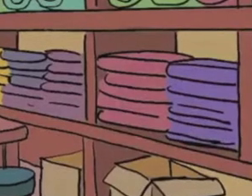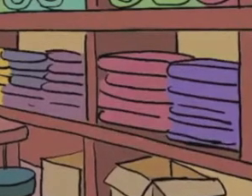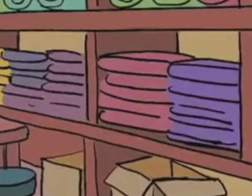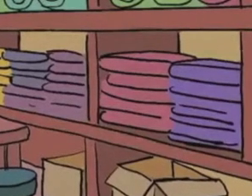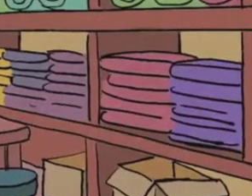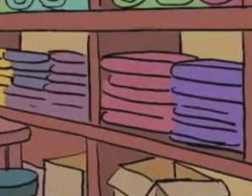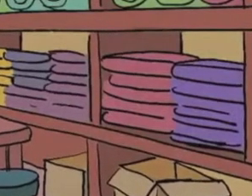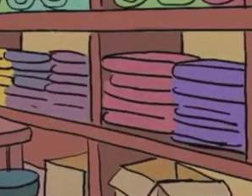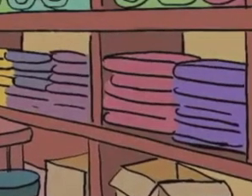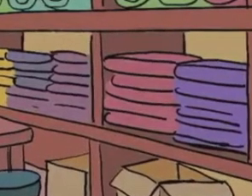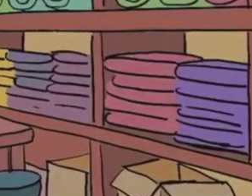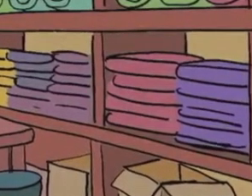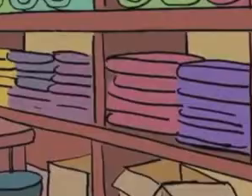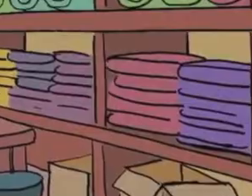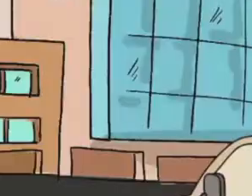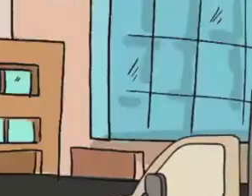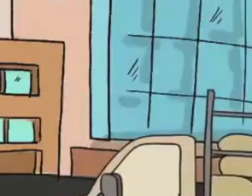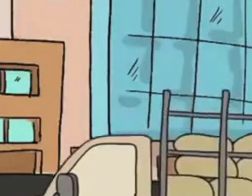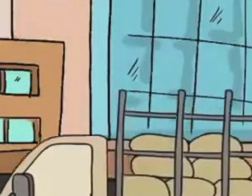together.